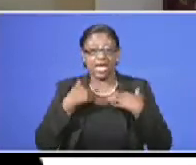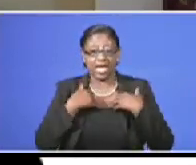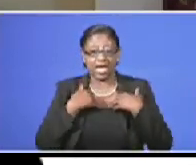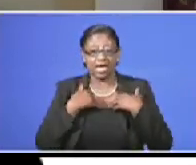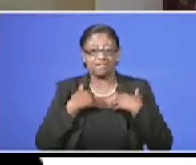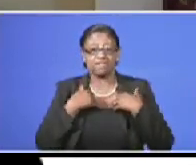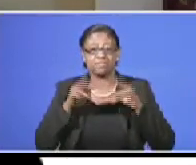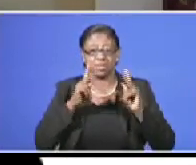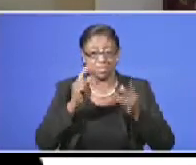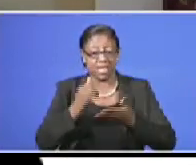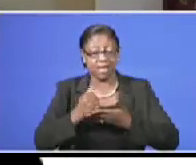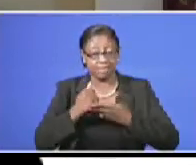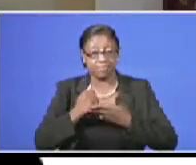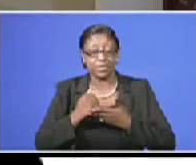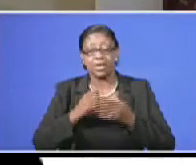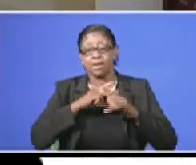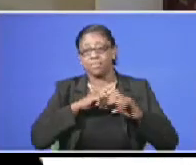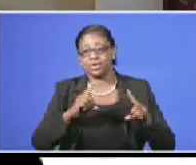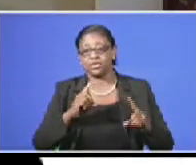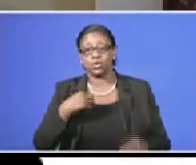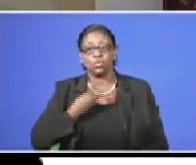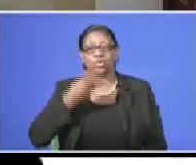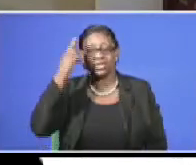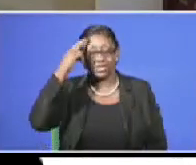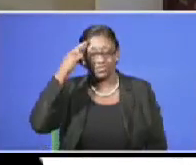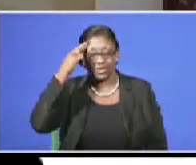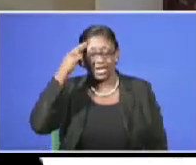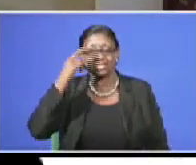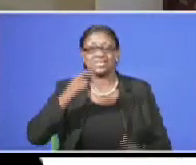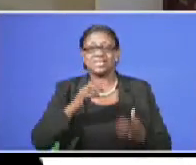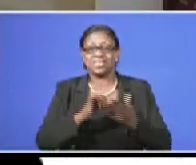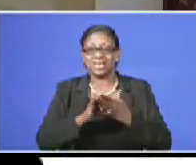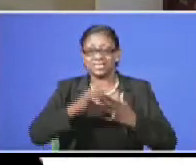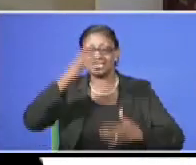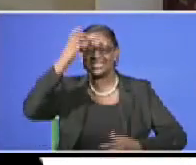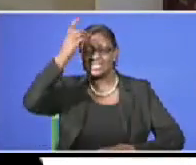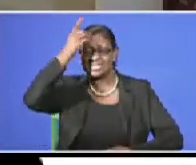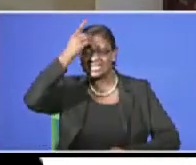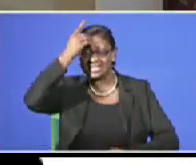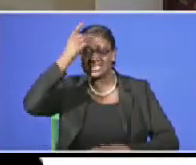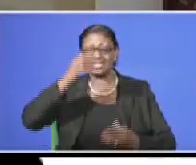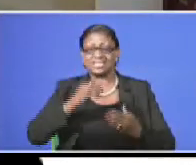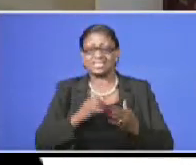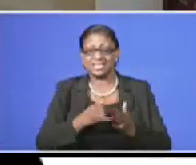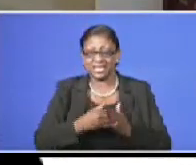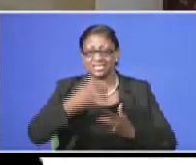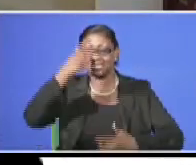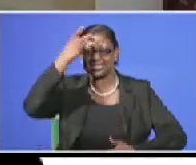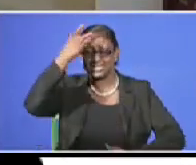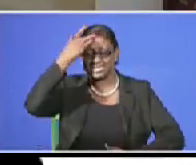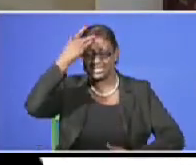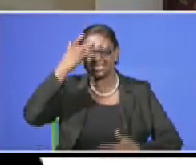And I want to help people to realize that it's a disease. It's just like an illness, and with